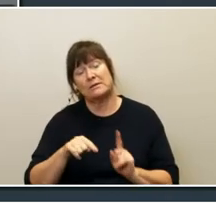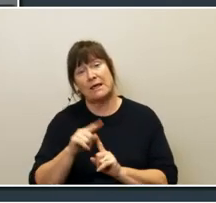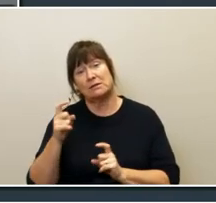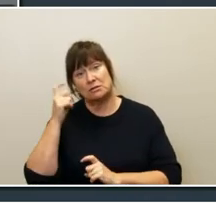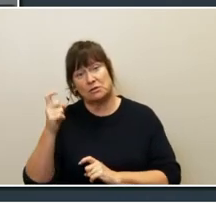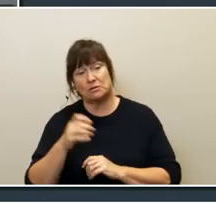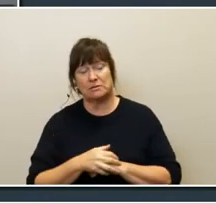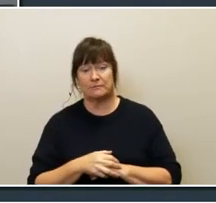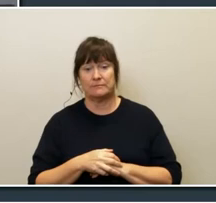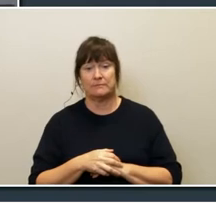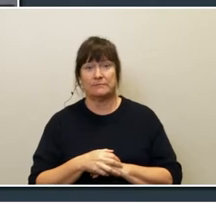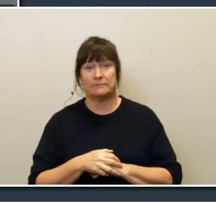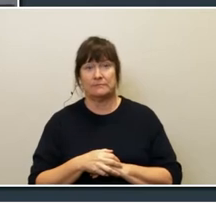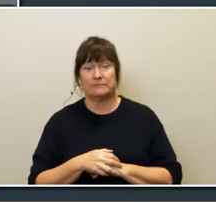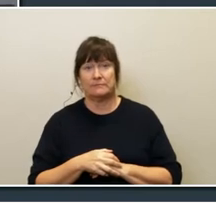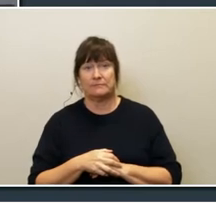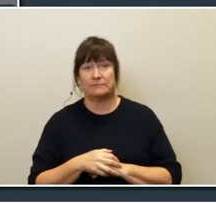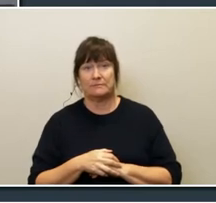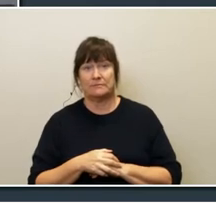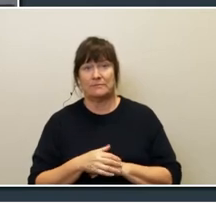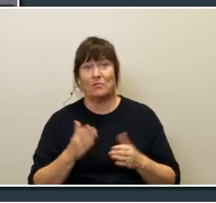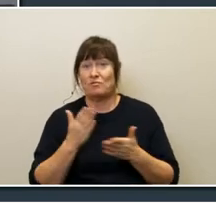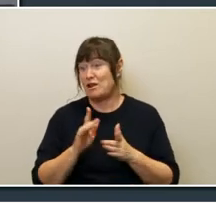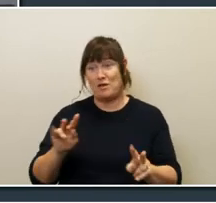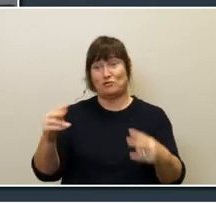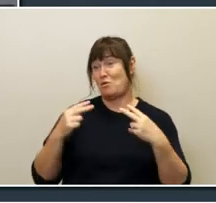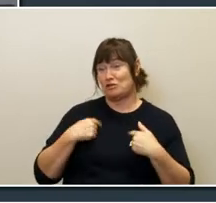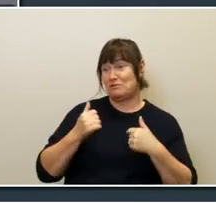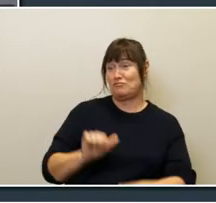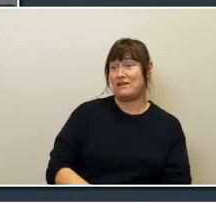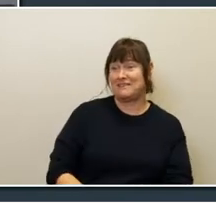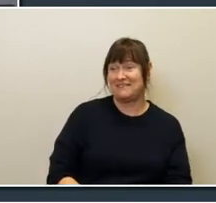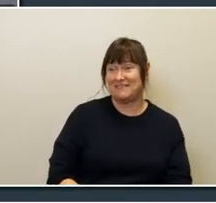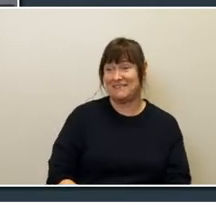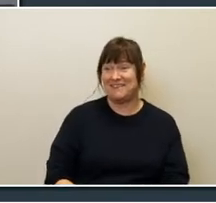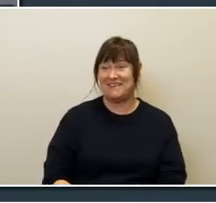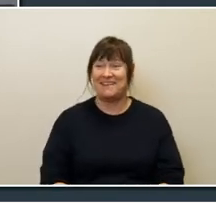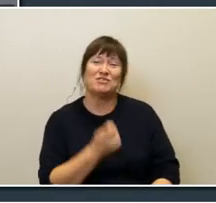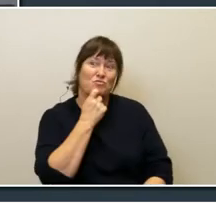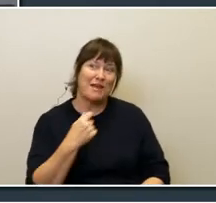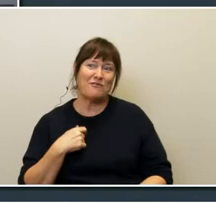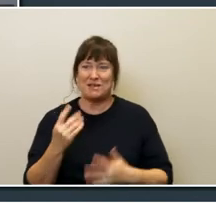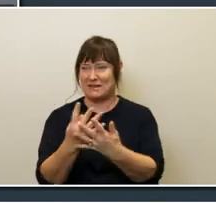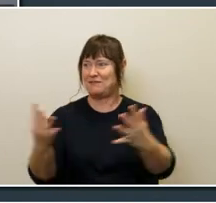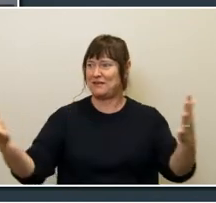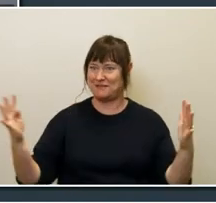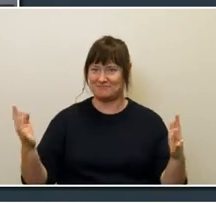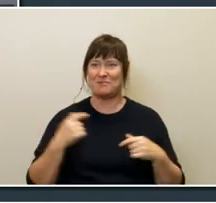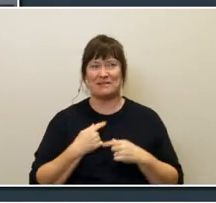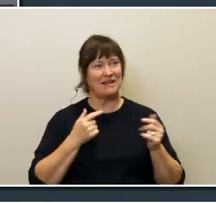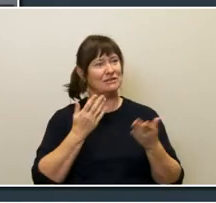concerns. After all, you're really a captive audience, aren't you? And it's not very often we get you all together to have our